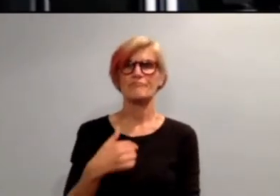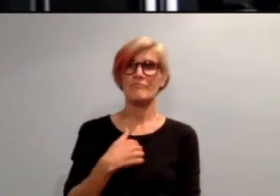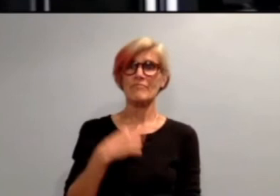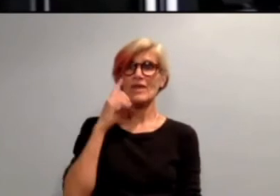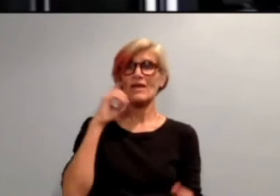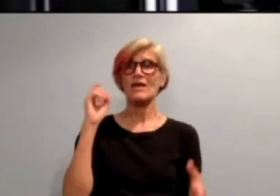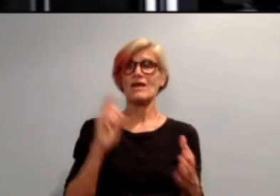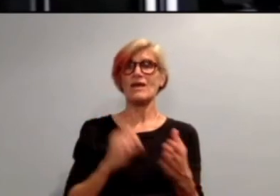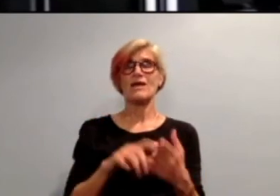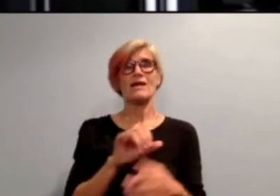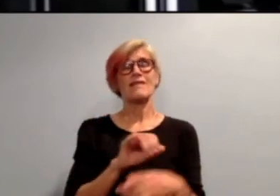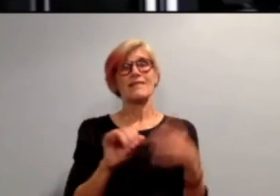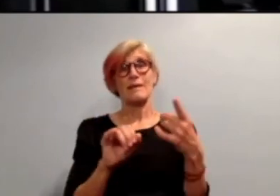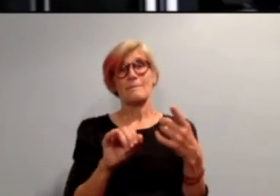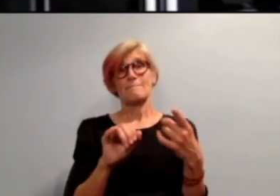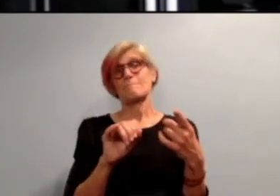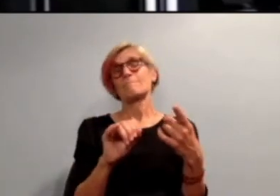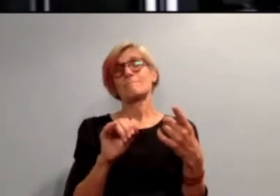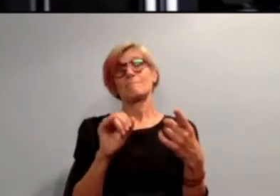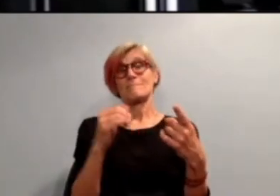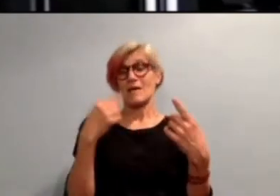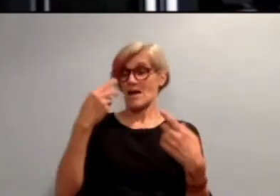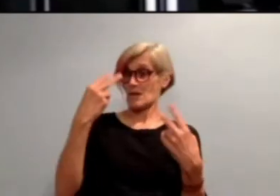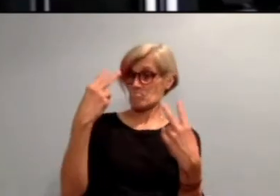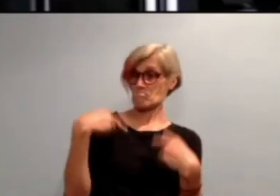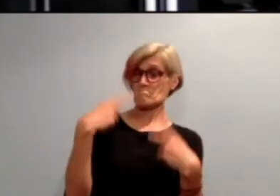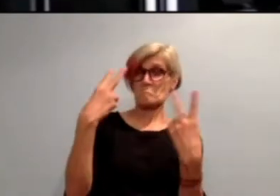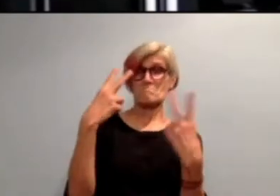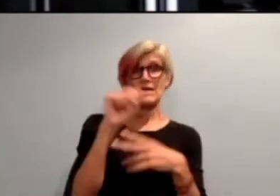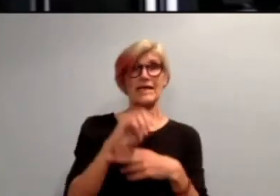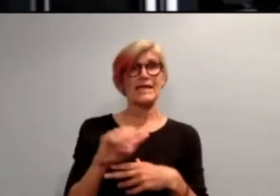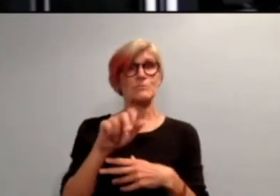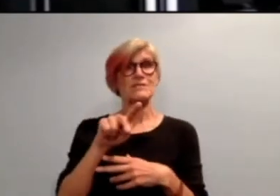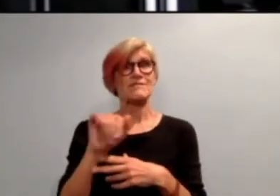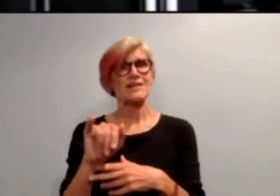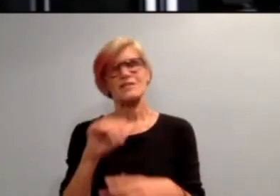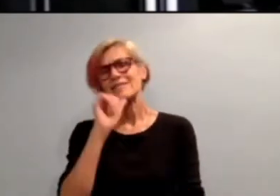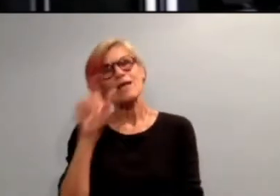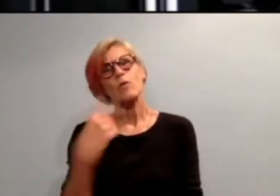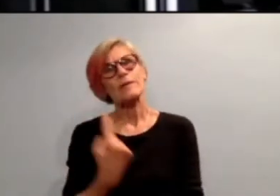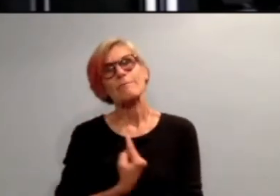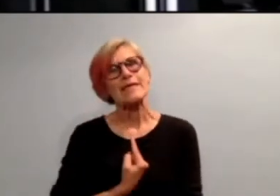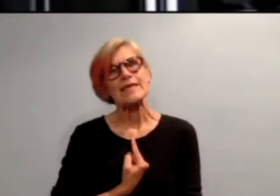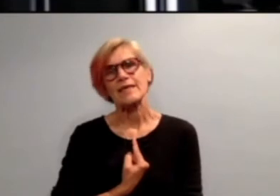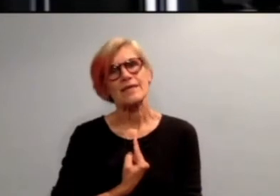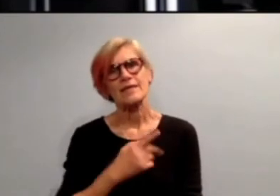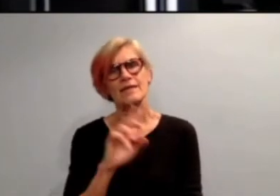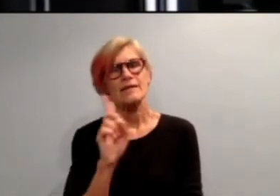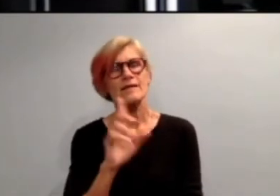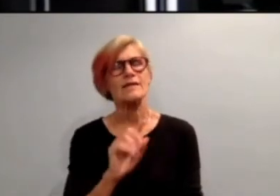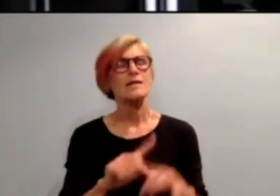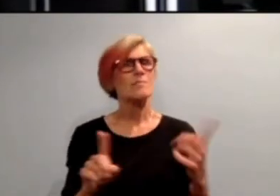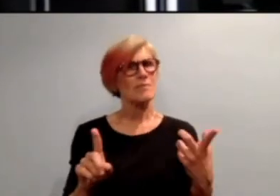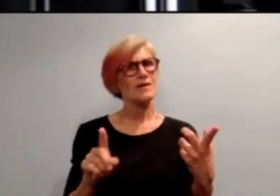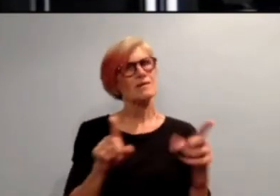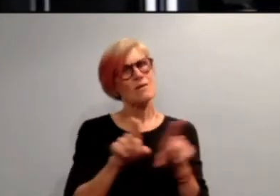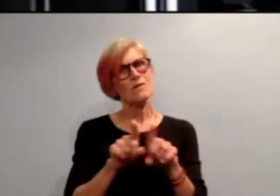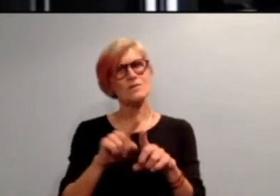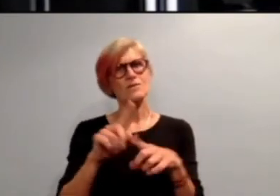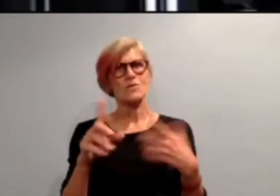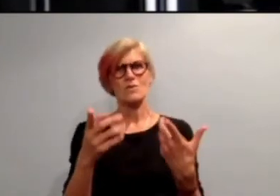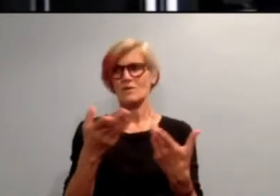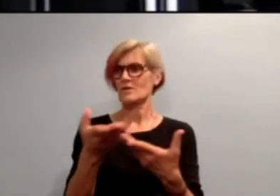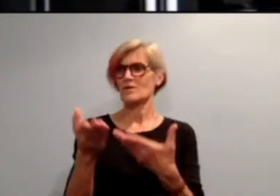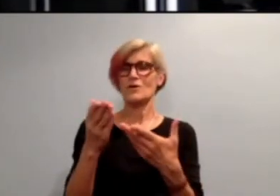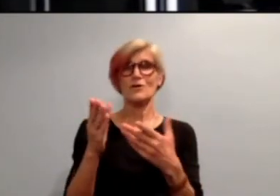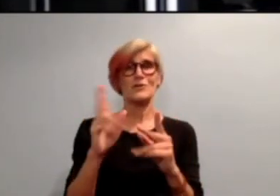that being seen as an Asian Pacific Islander isn't just about me as one individual, but it's also about those who have